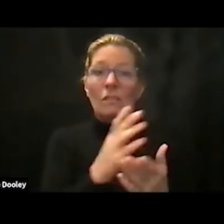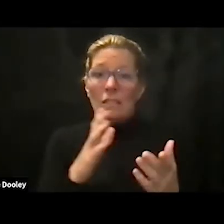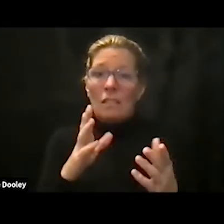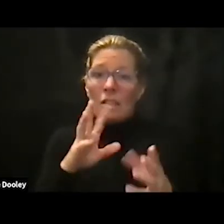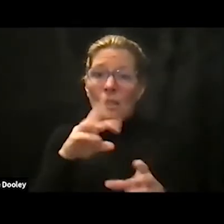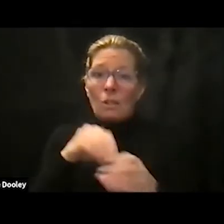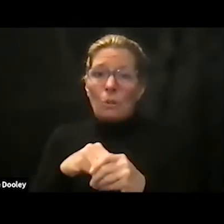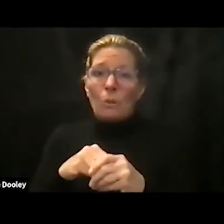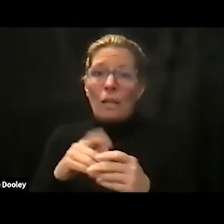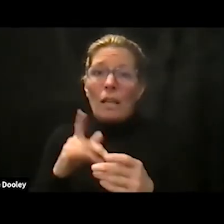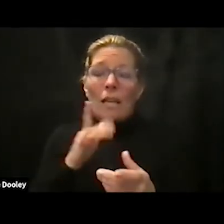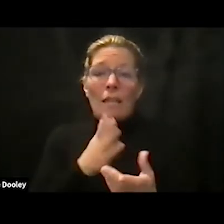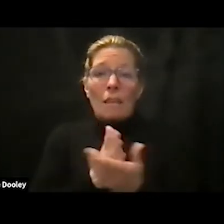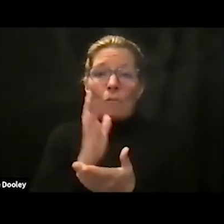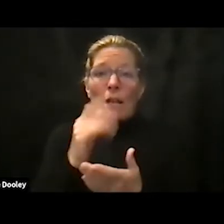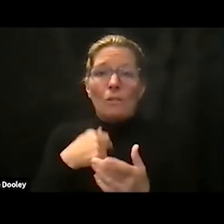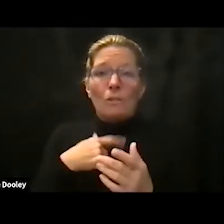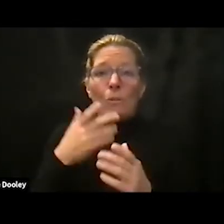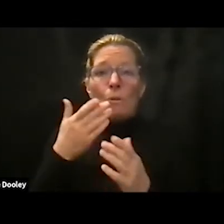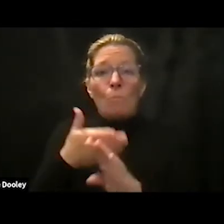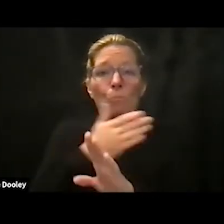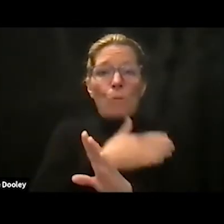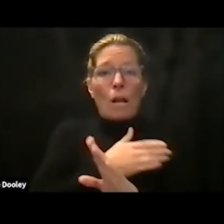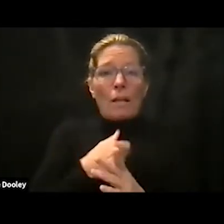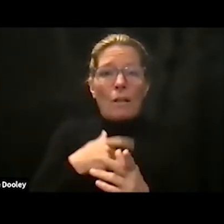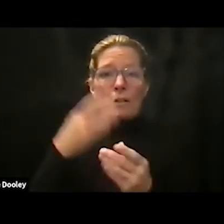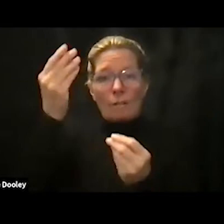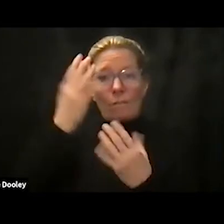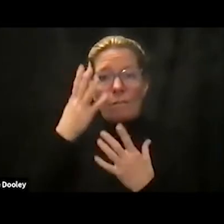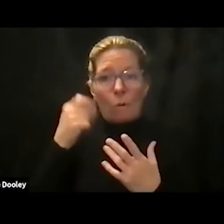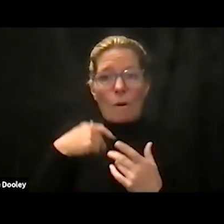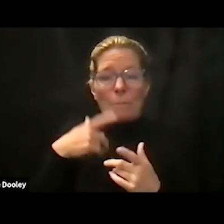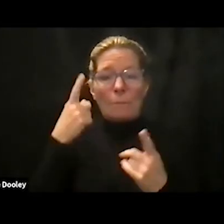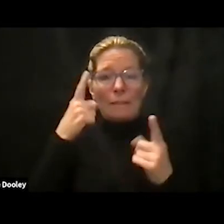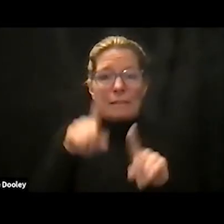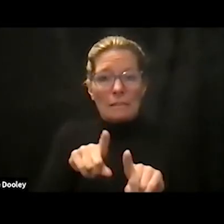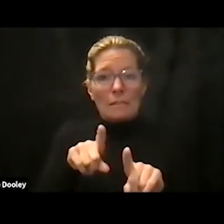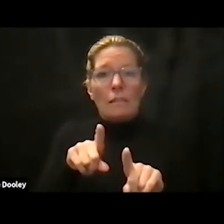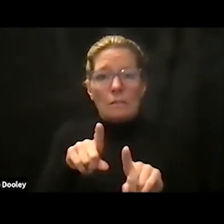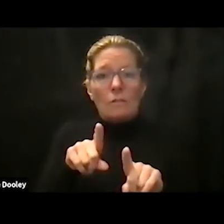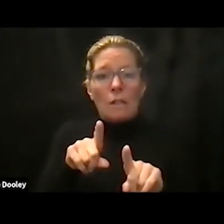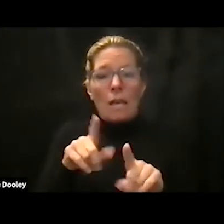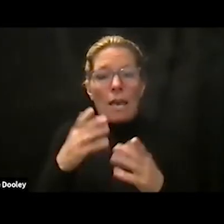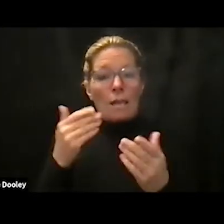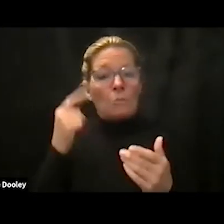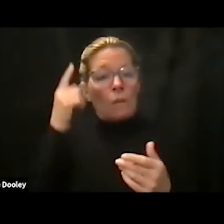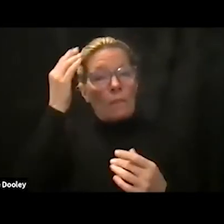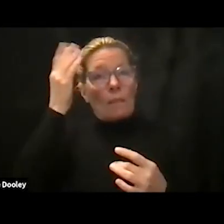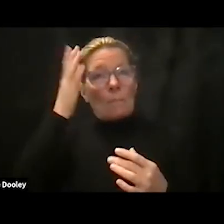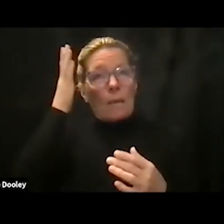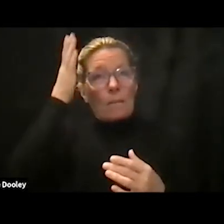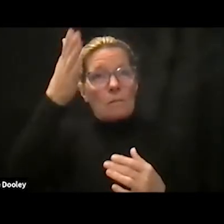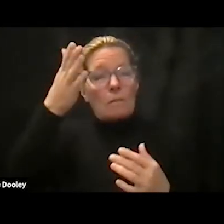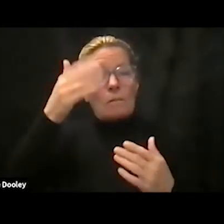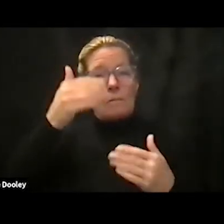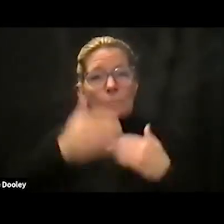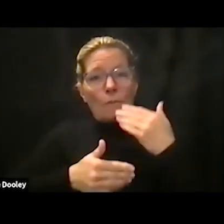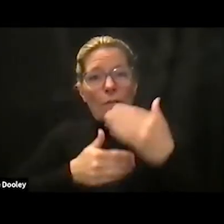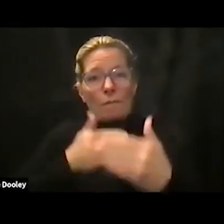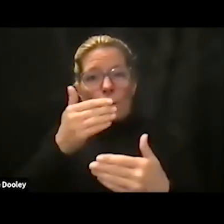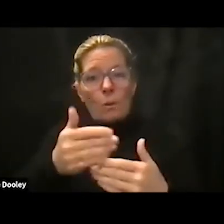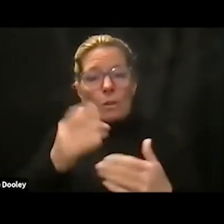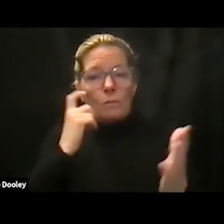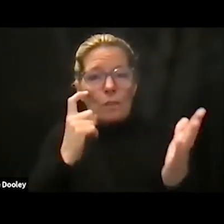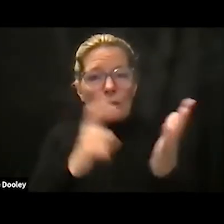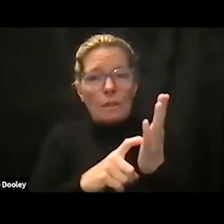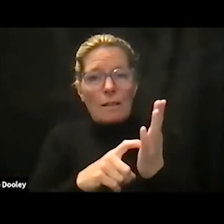free prior informed consent. And so as we're thinking about moving forward, it's recognizing and